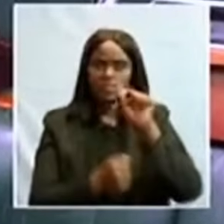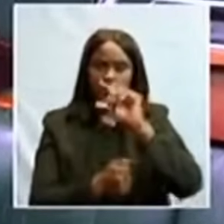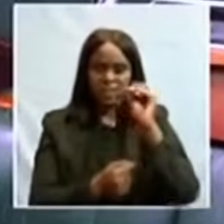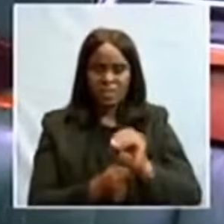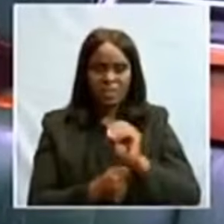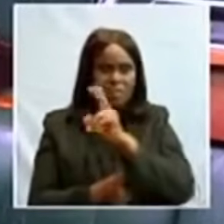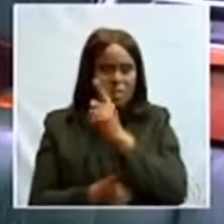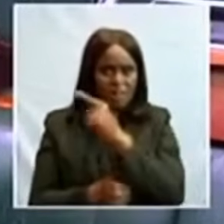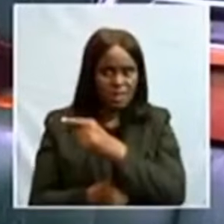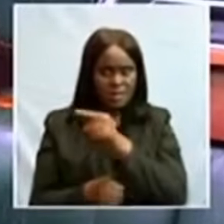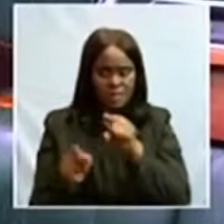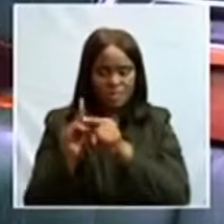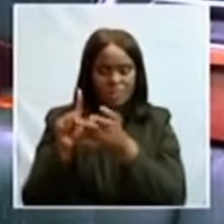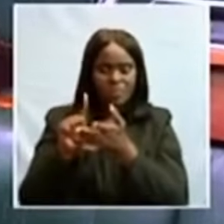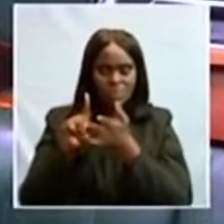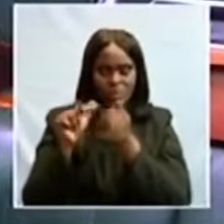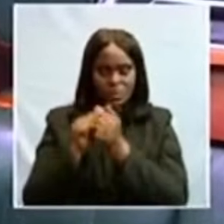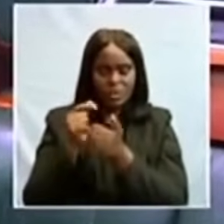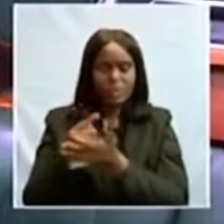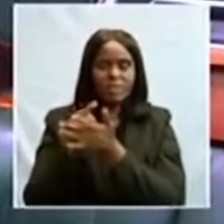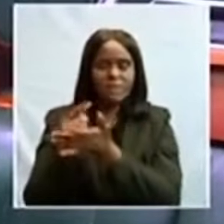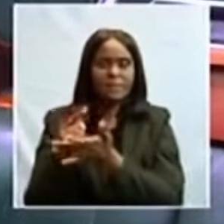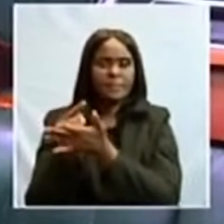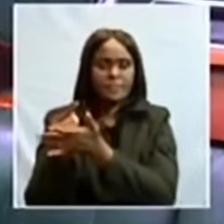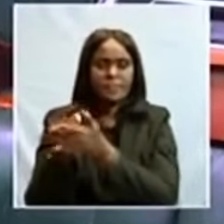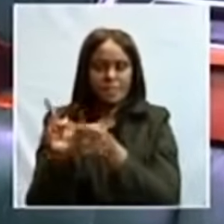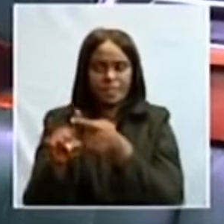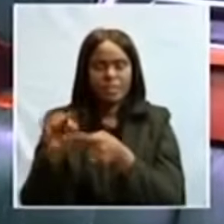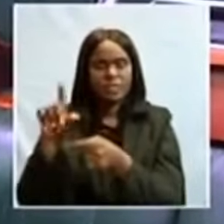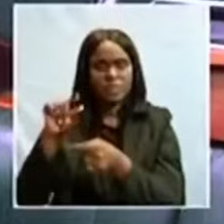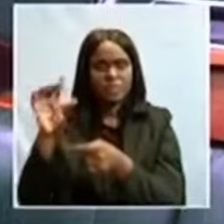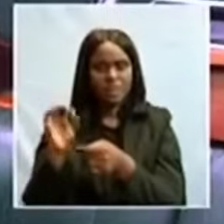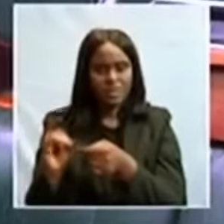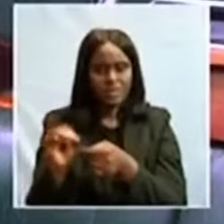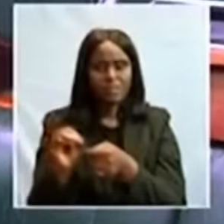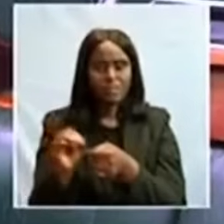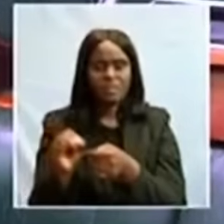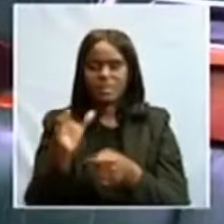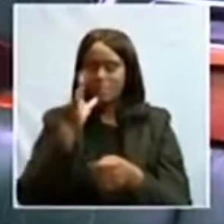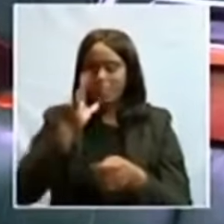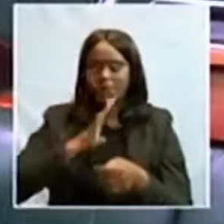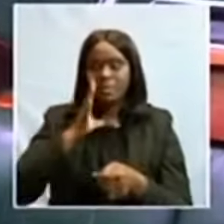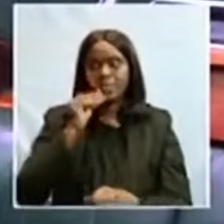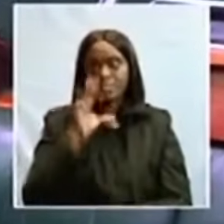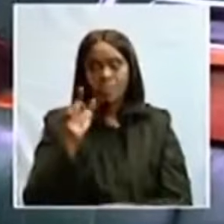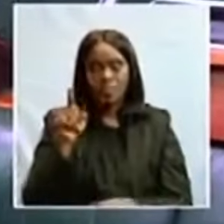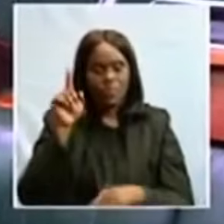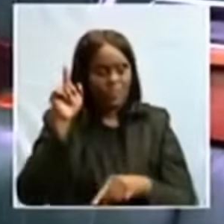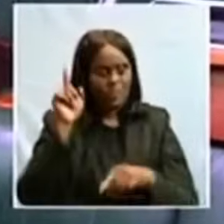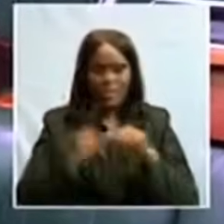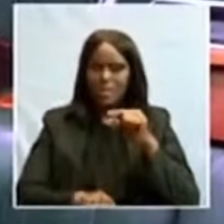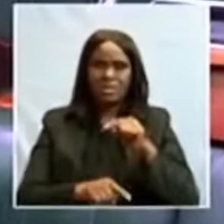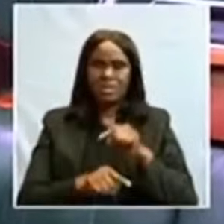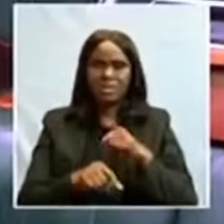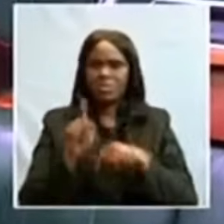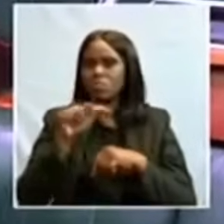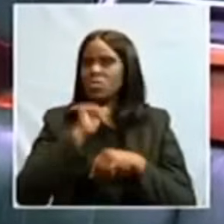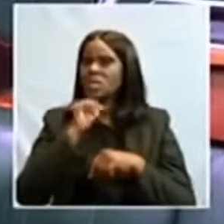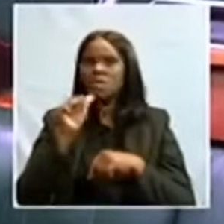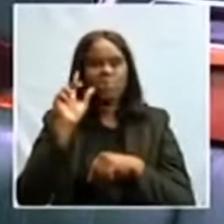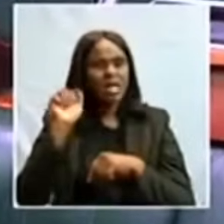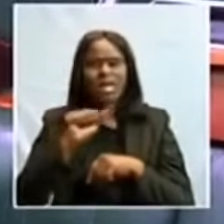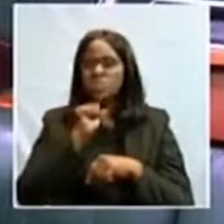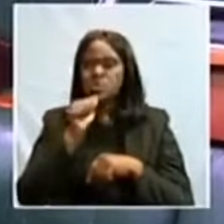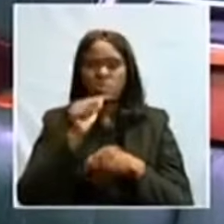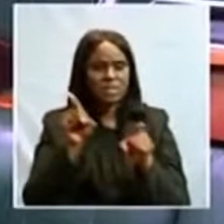Number 3, loans and grants, 20%. Madam Speaker, you cannot